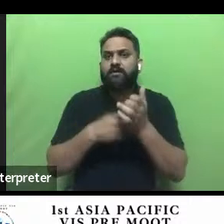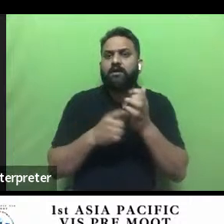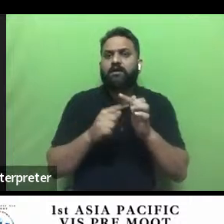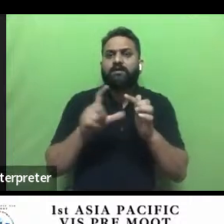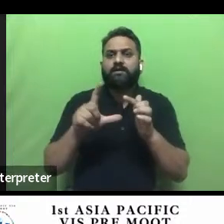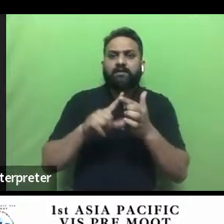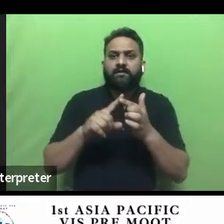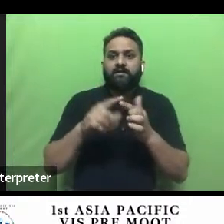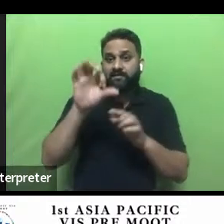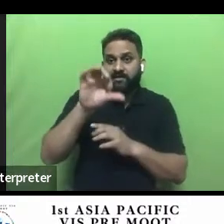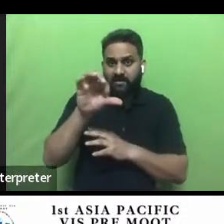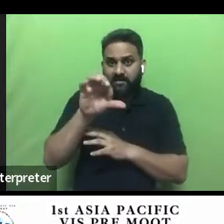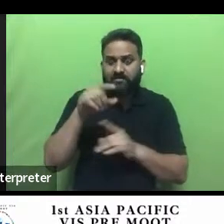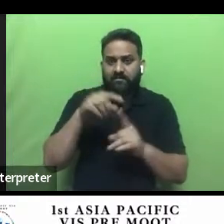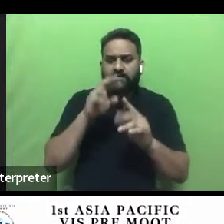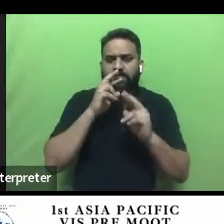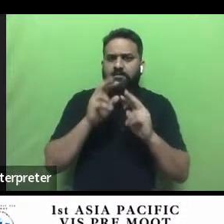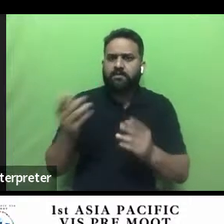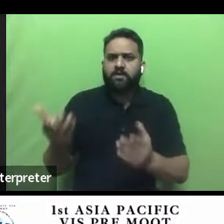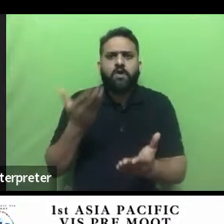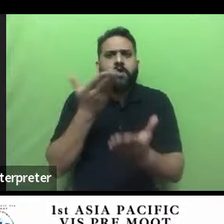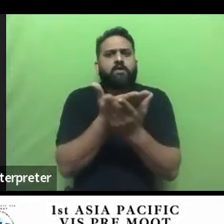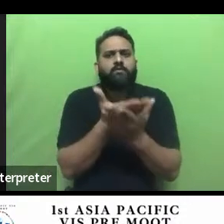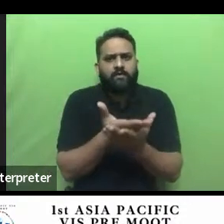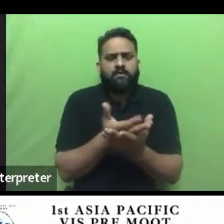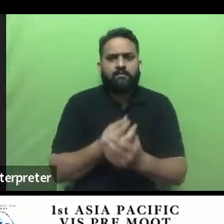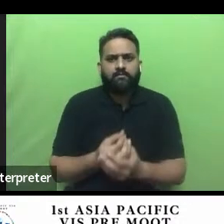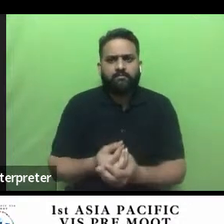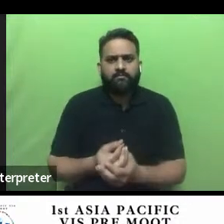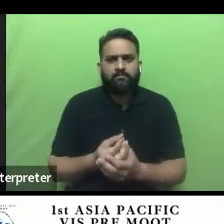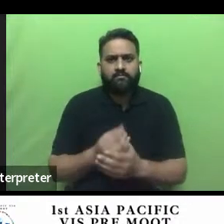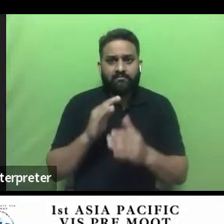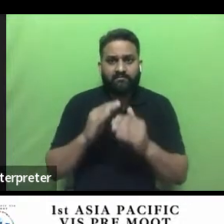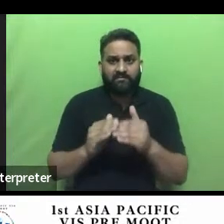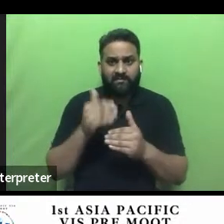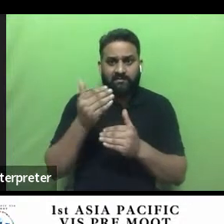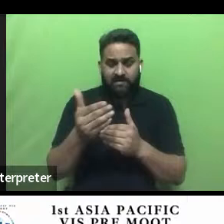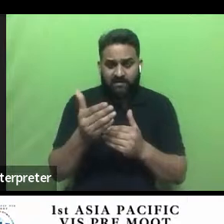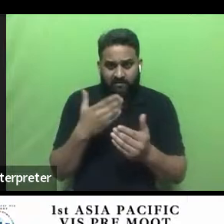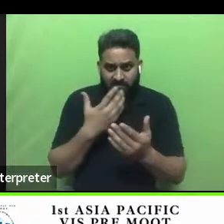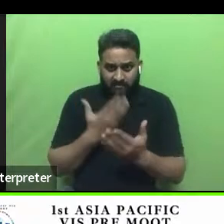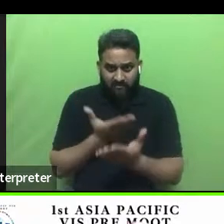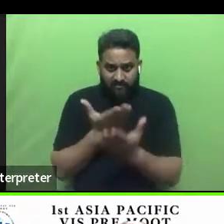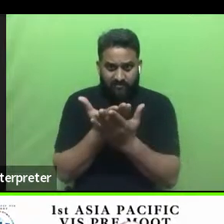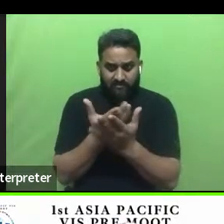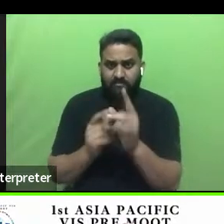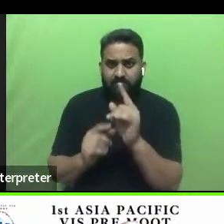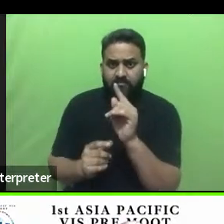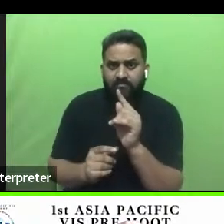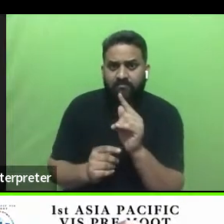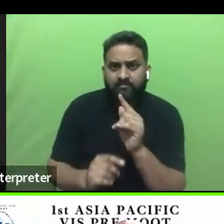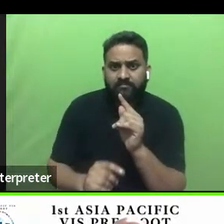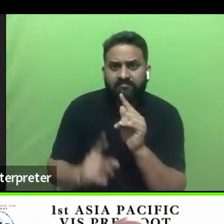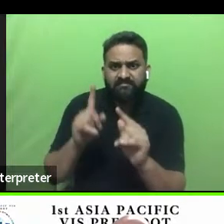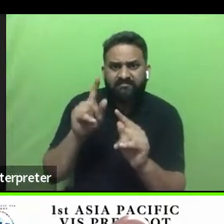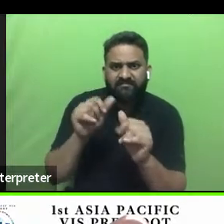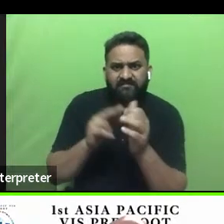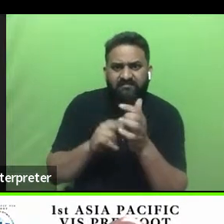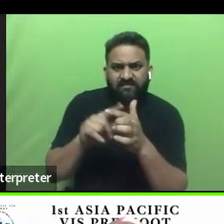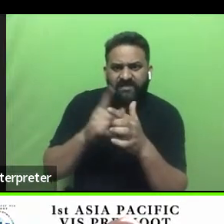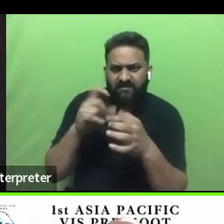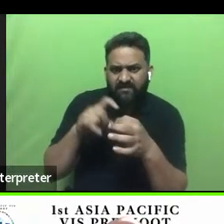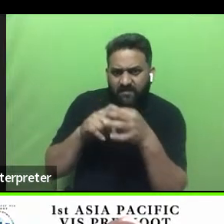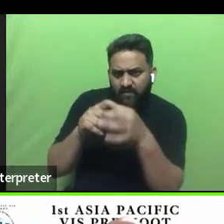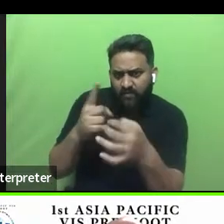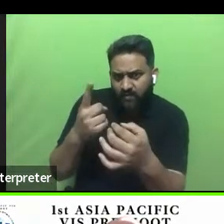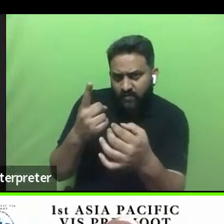claimant did make a counteroffer. Turning to my next submission, that this counter. Ms. Anjali, can I ask a question?